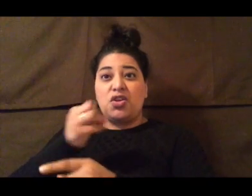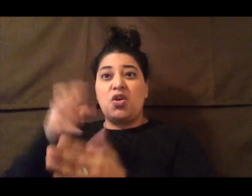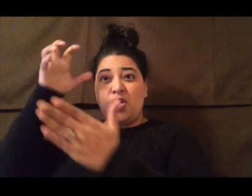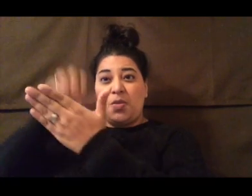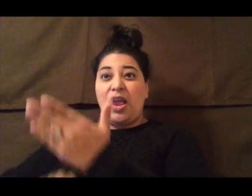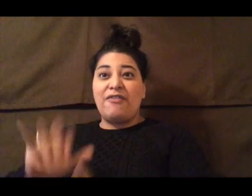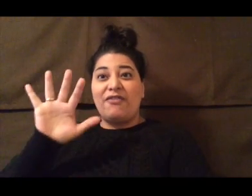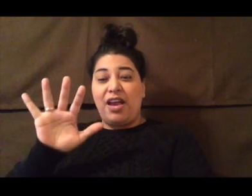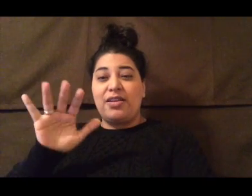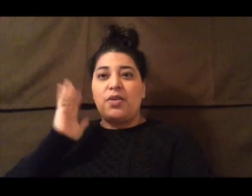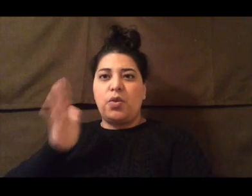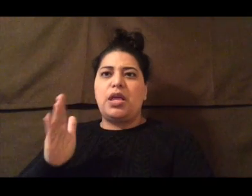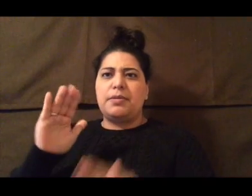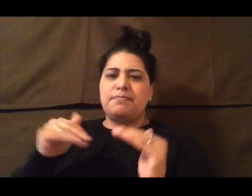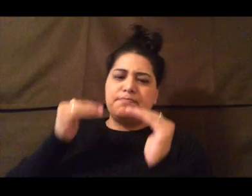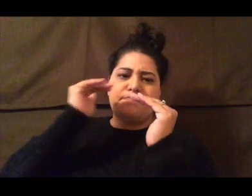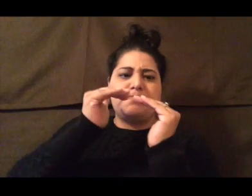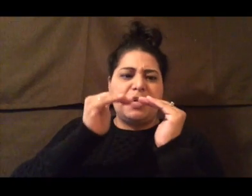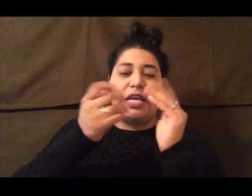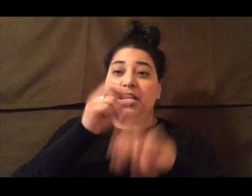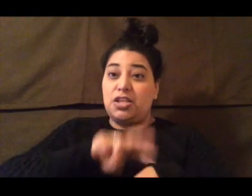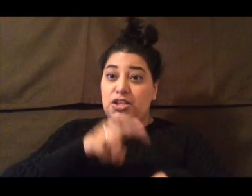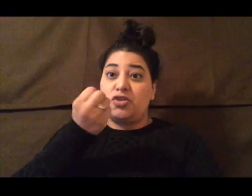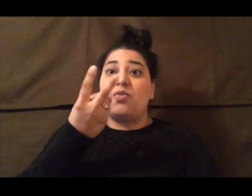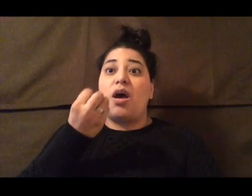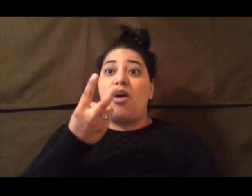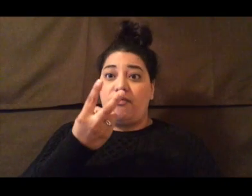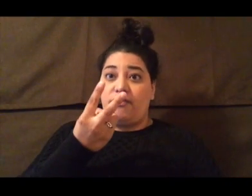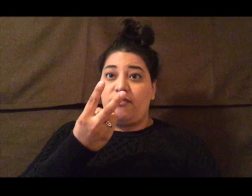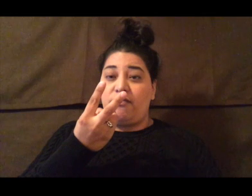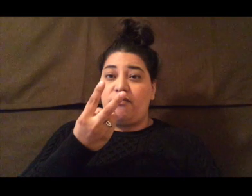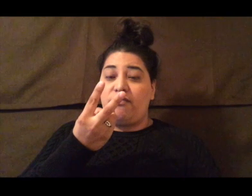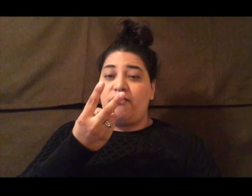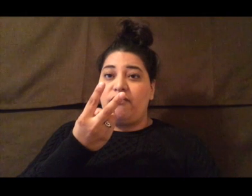minutes. And that will put me at 12 o'clock.